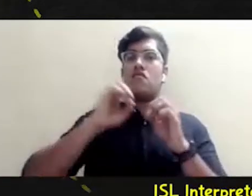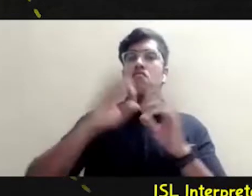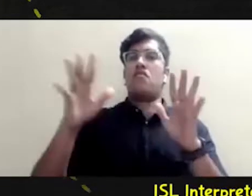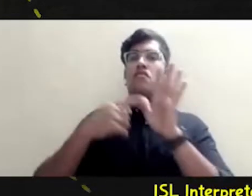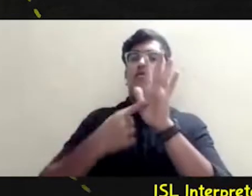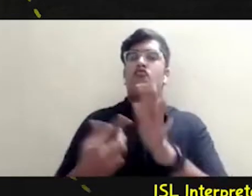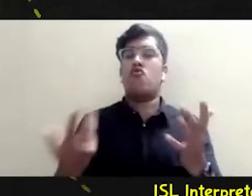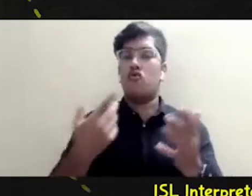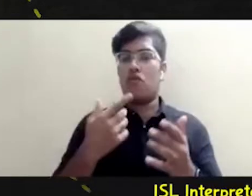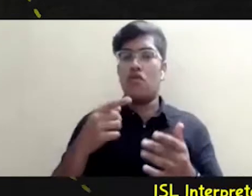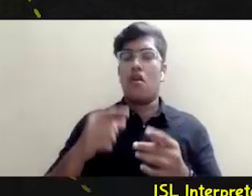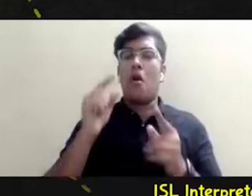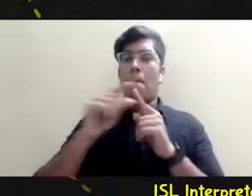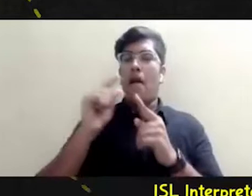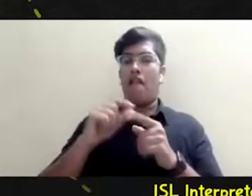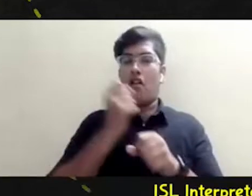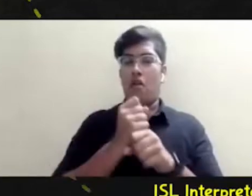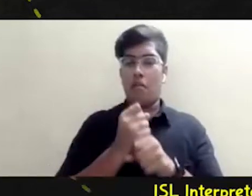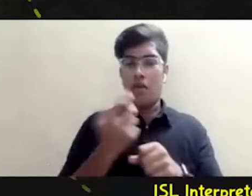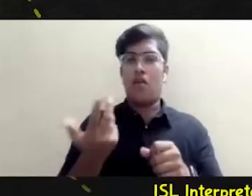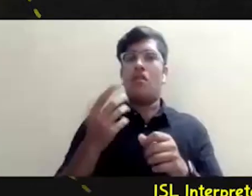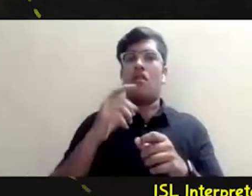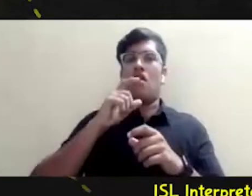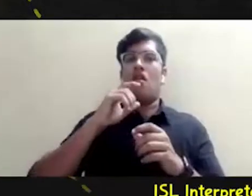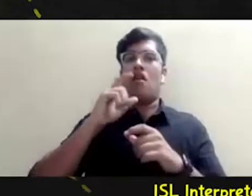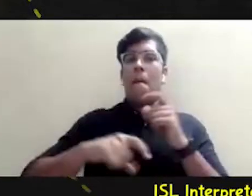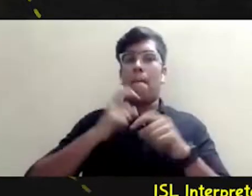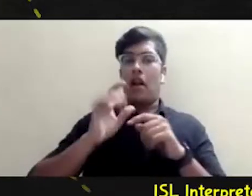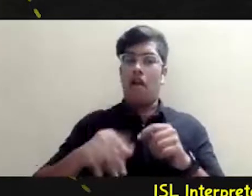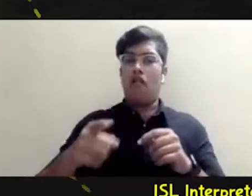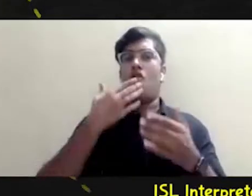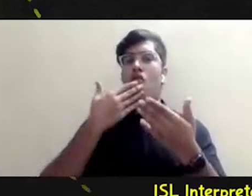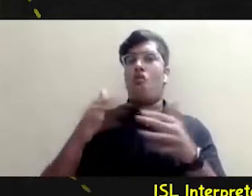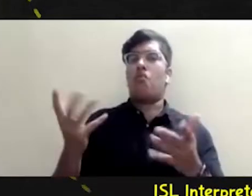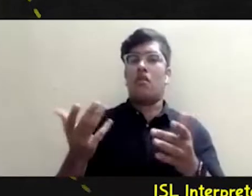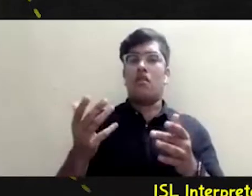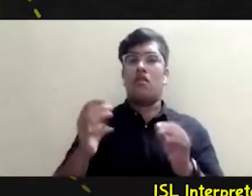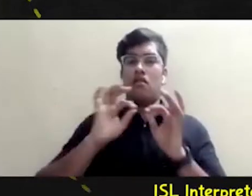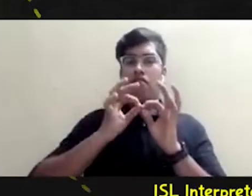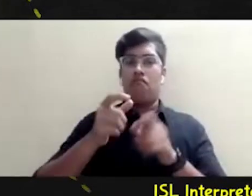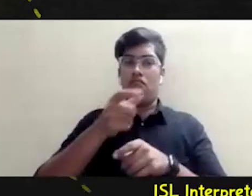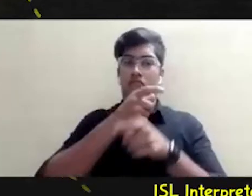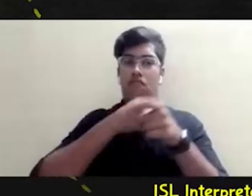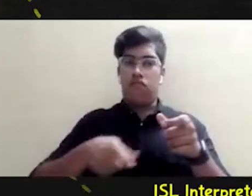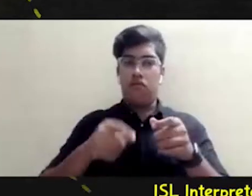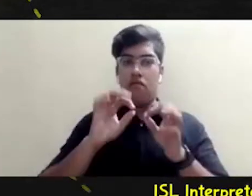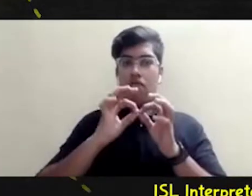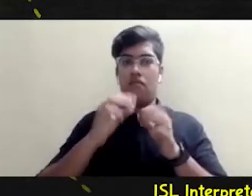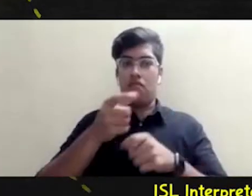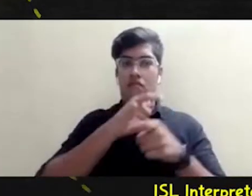these private companies. Supposedly we do when we actually give our data. But did we consent for